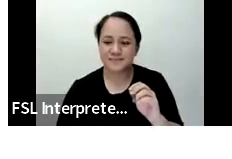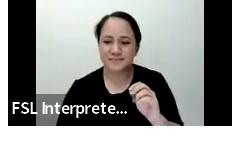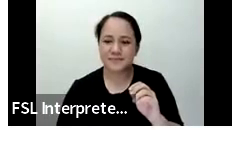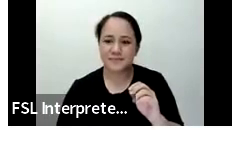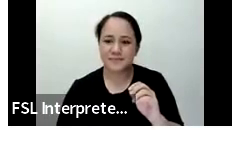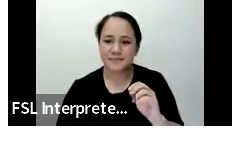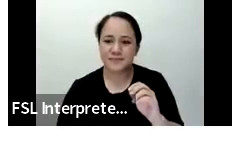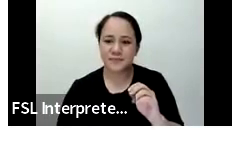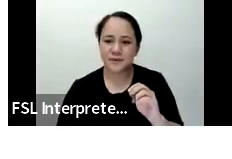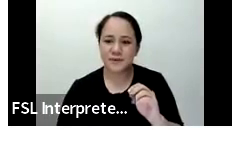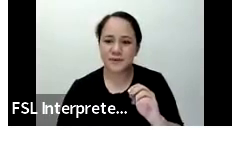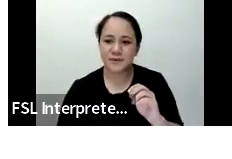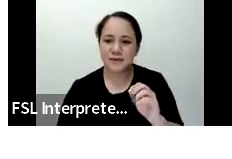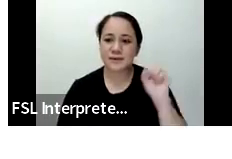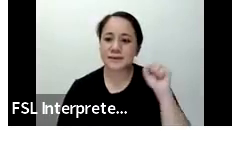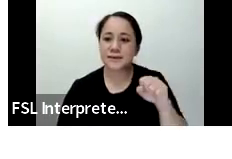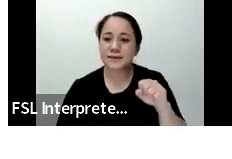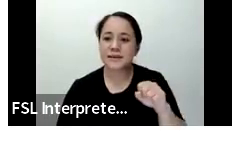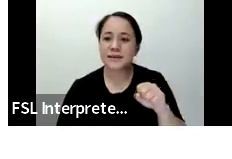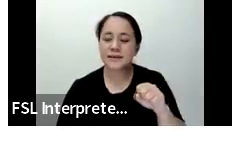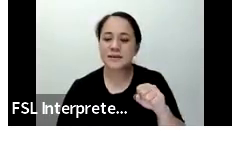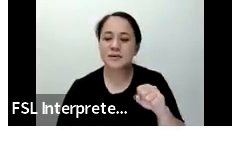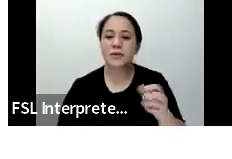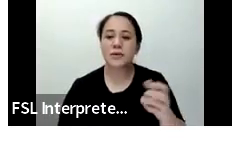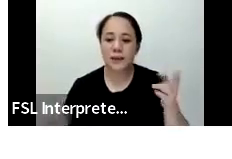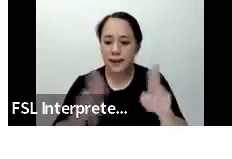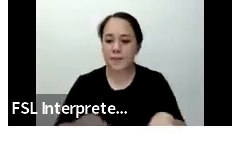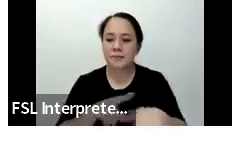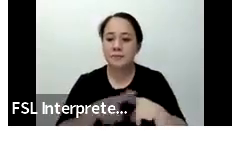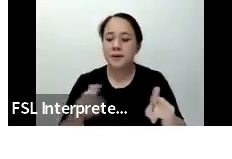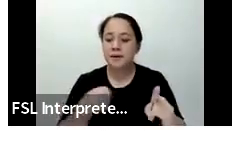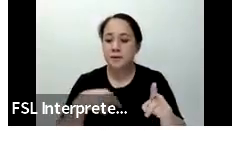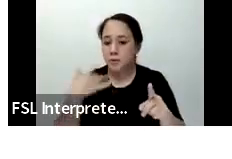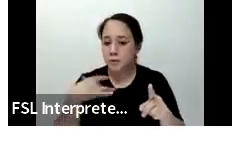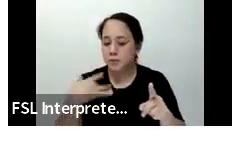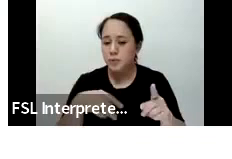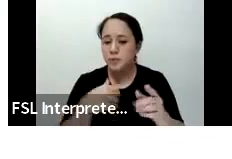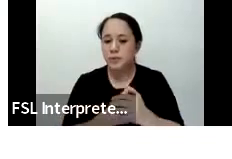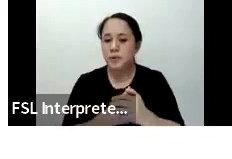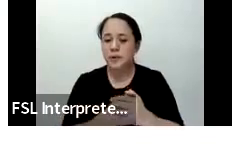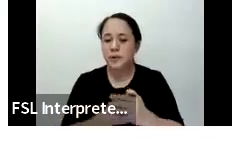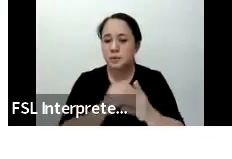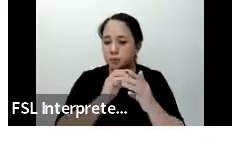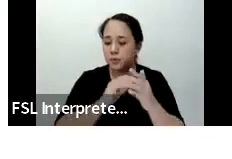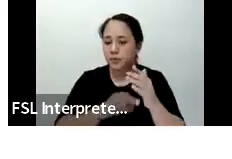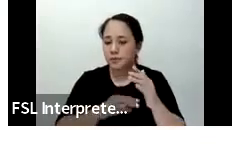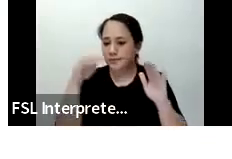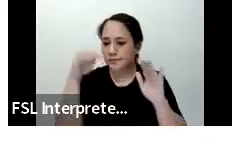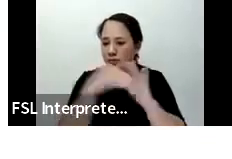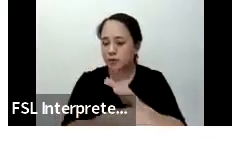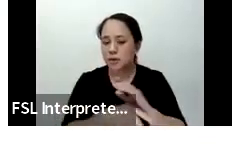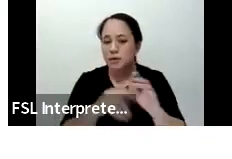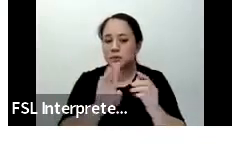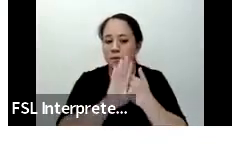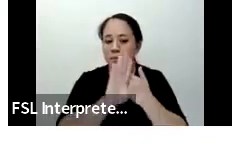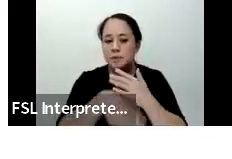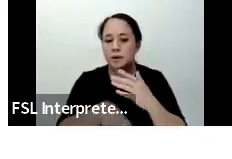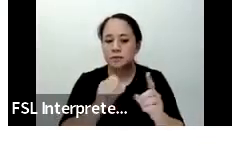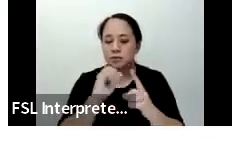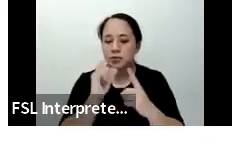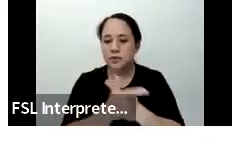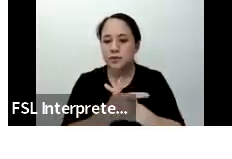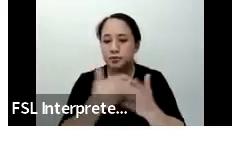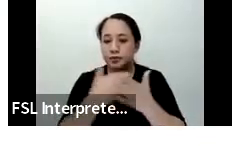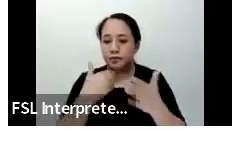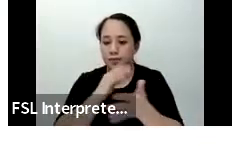will happen. But of course, if the trend in fertility and mortality will bounce back to its original pre-pandemic